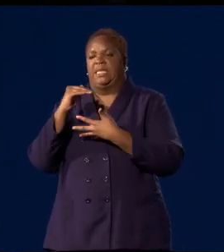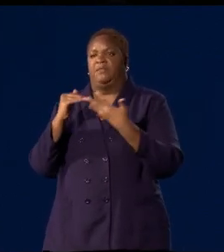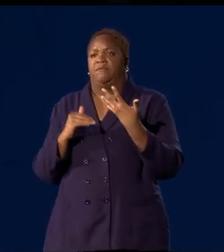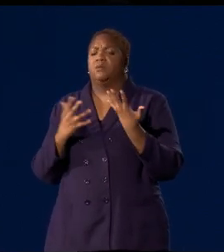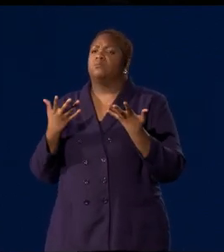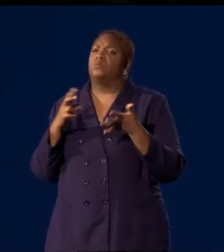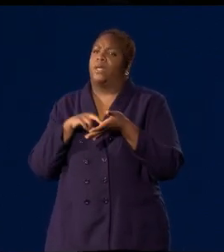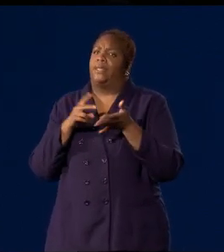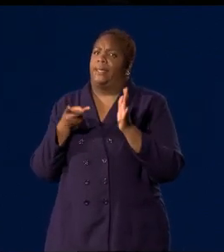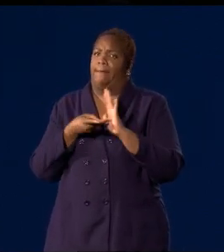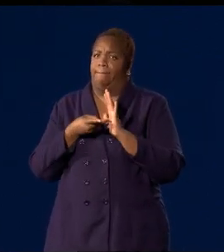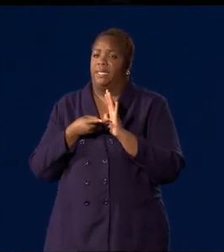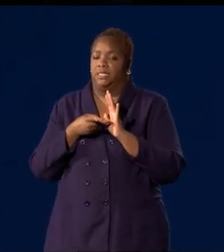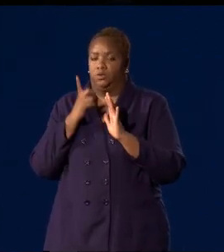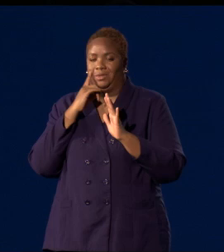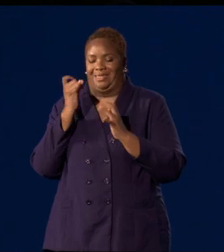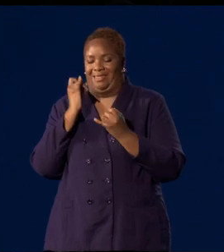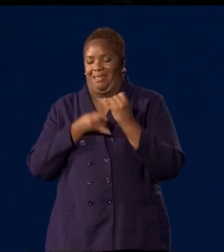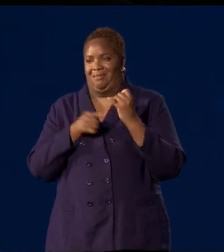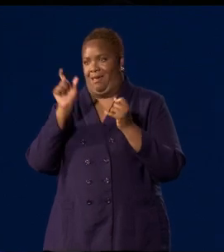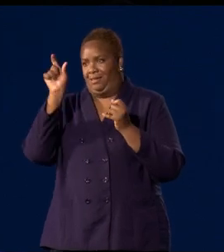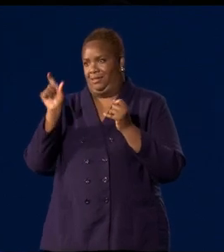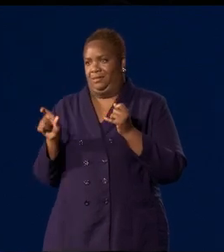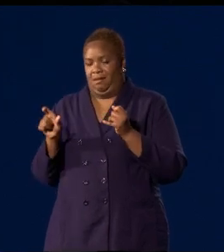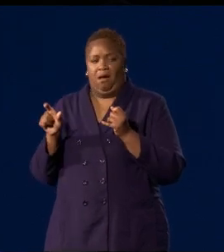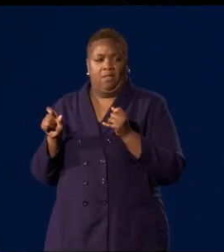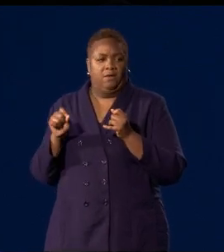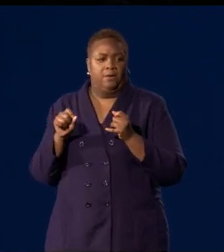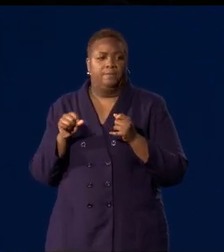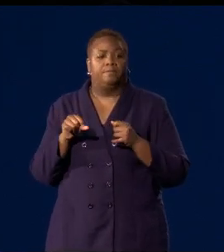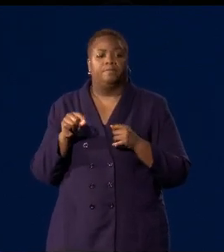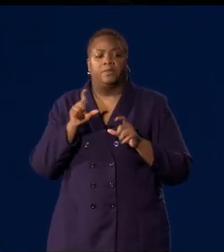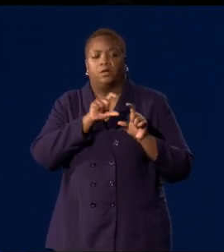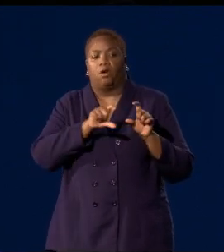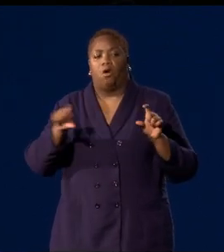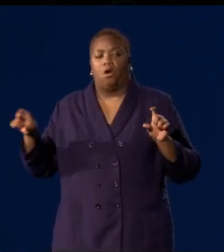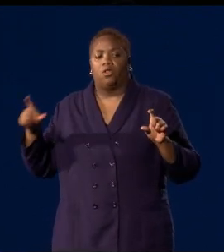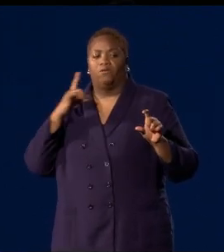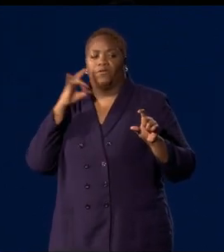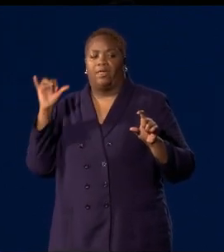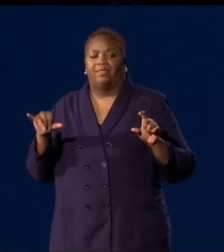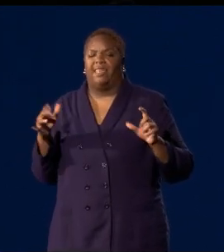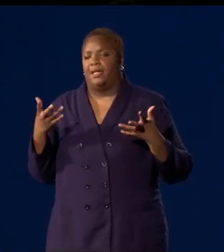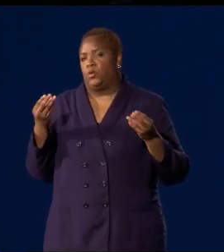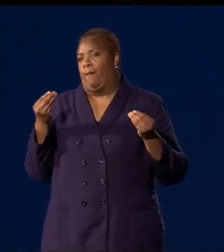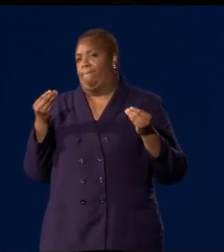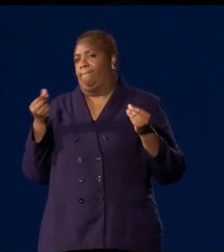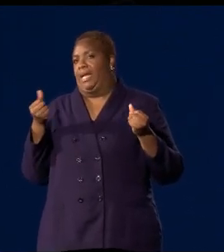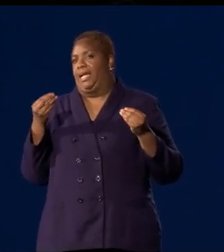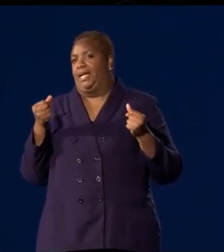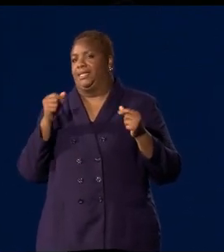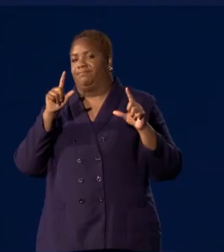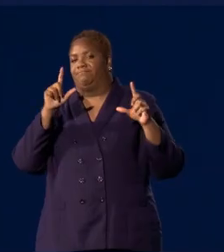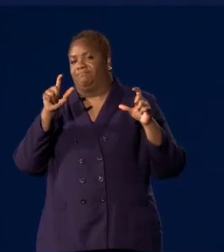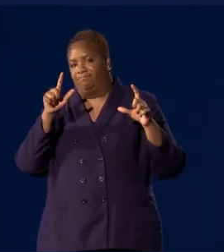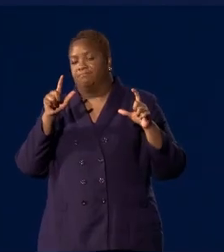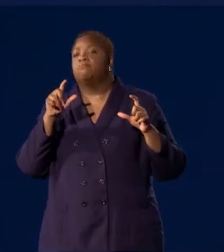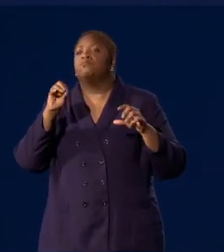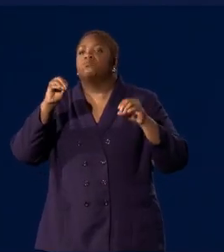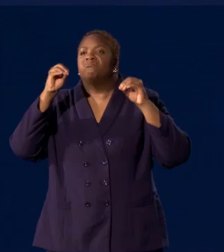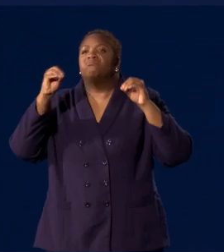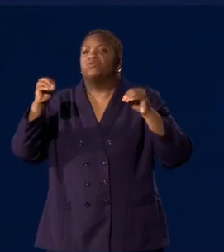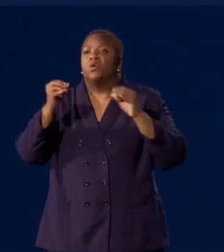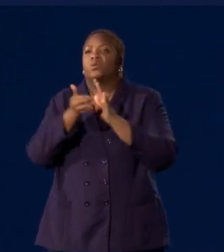up, and check out the last column for this key result, that's your money shot right there, basically, is that there are no